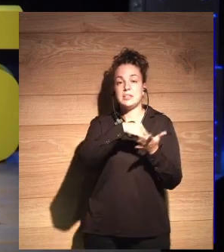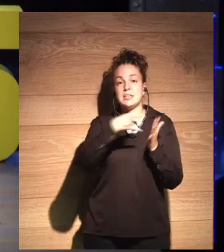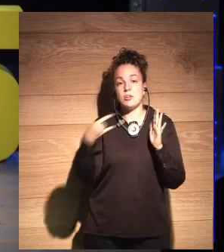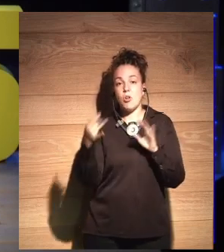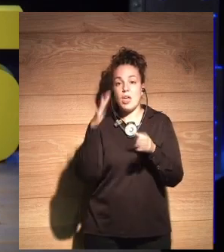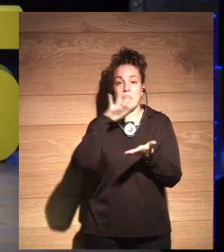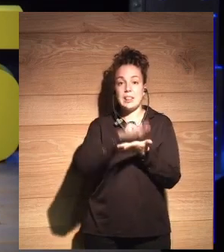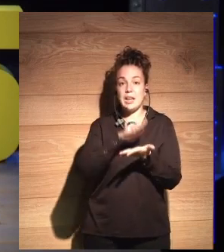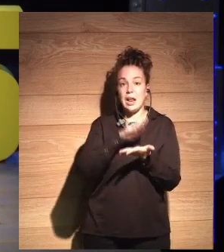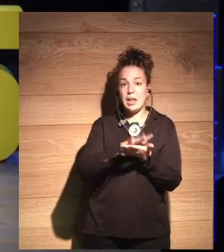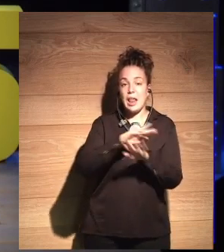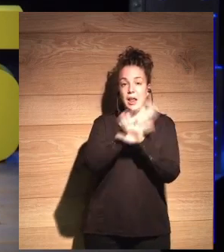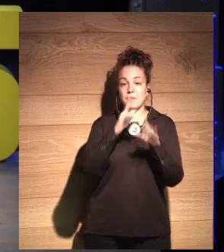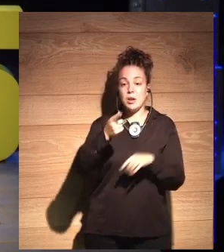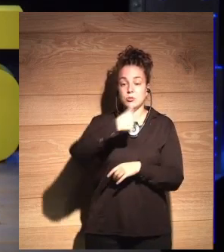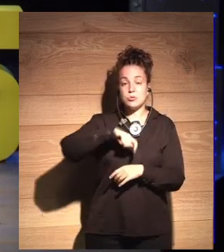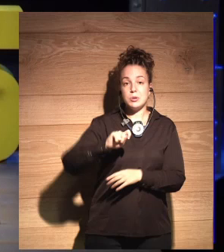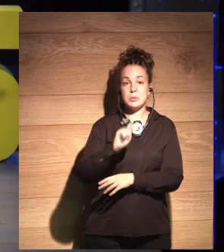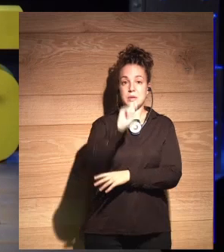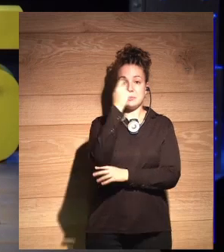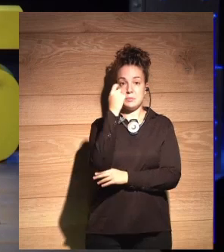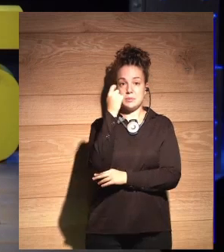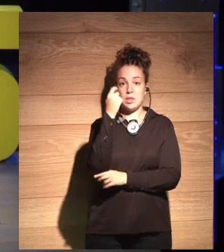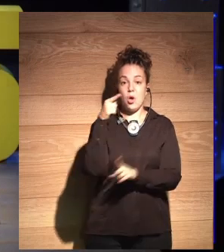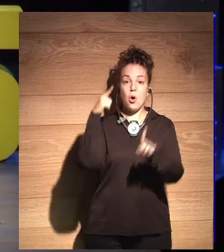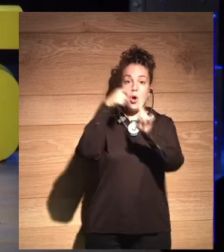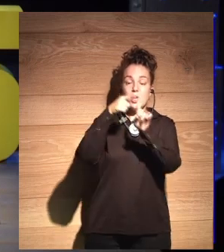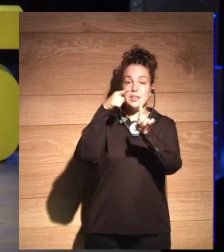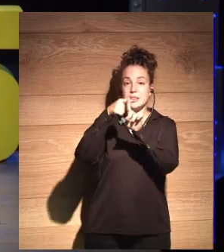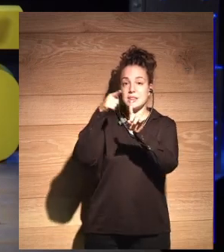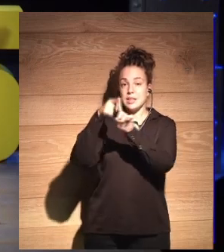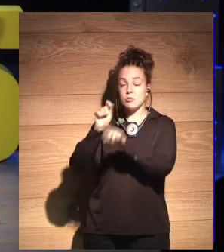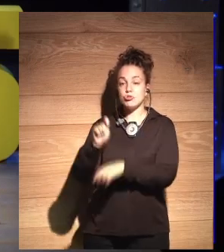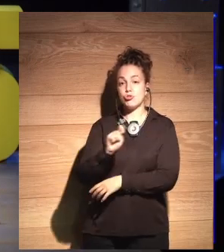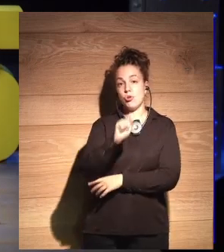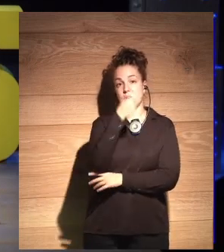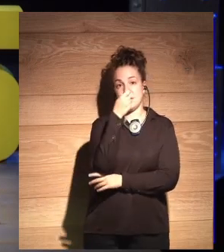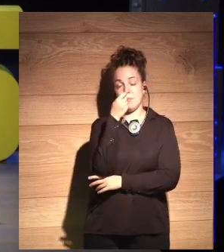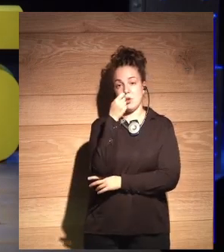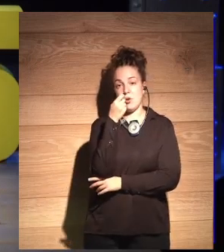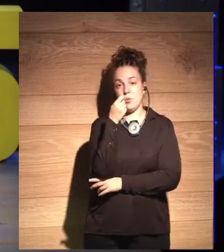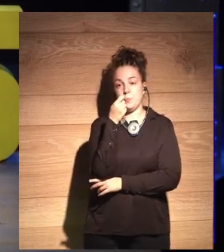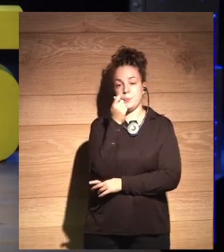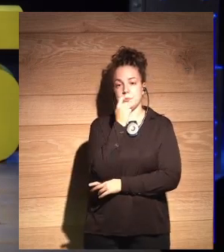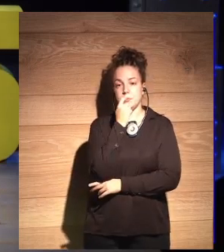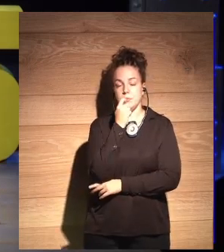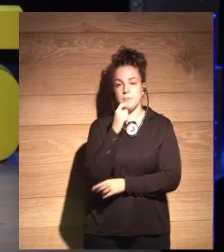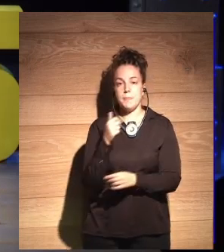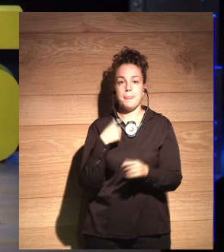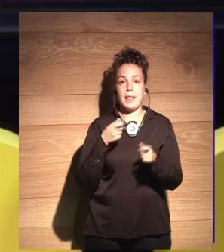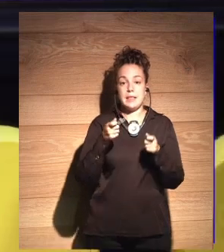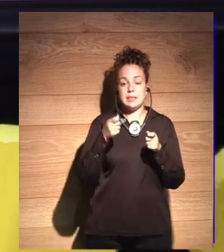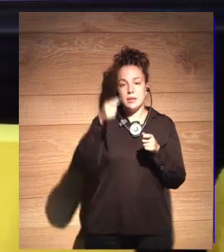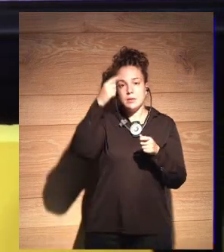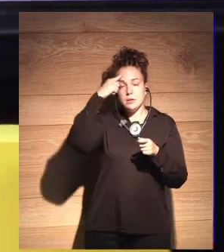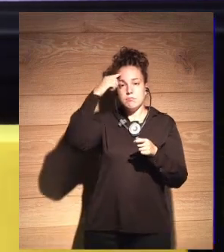mental cost. Because that is our scarcest resource. And we need to go back to have the time to